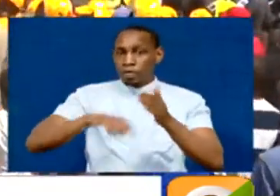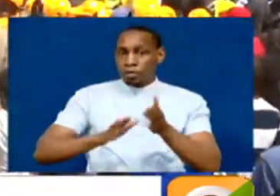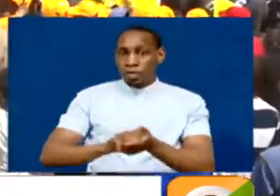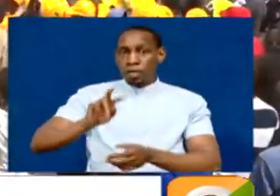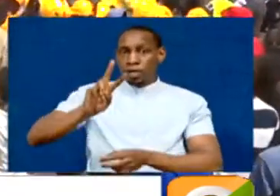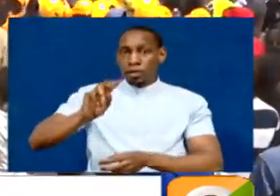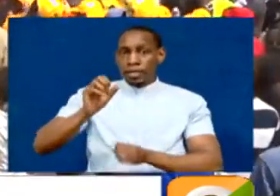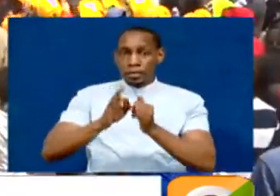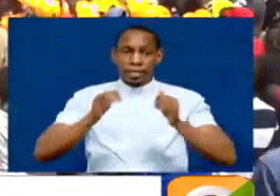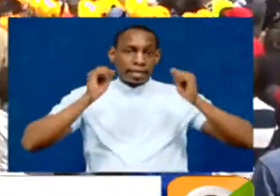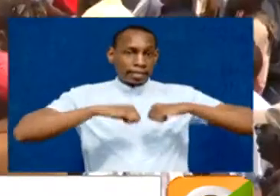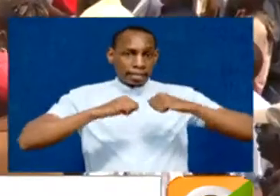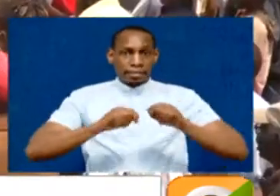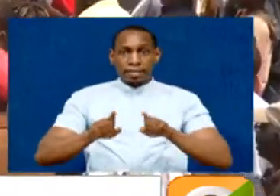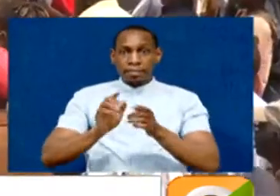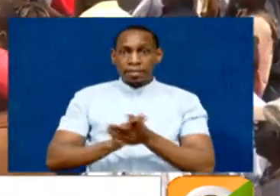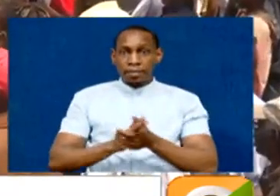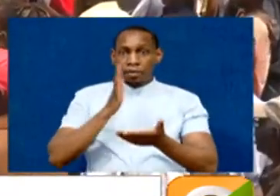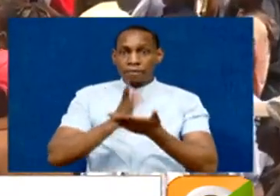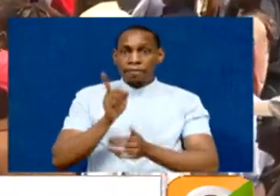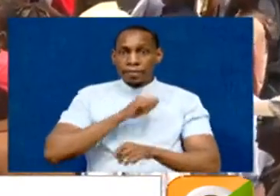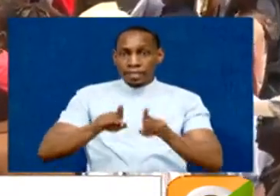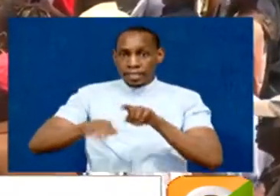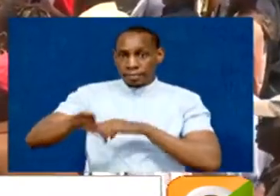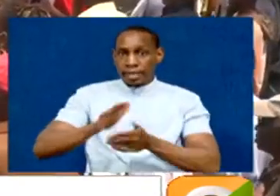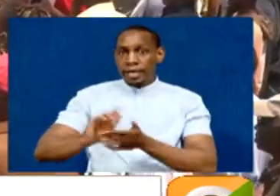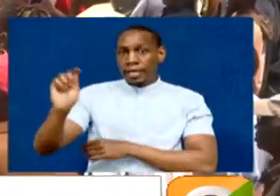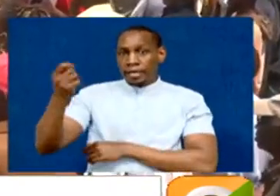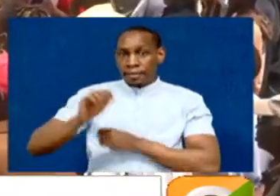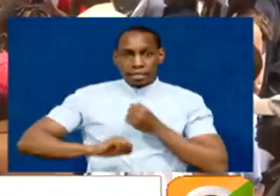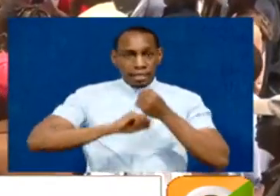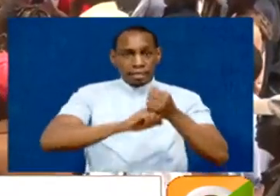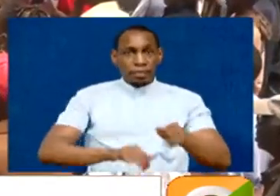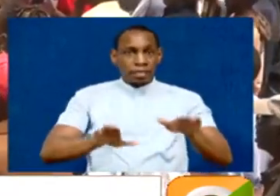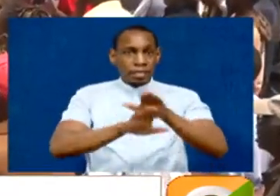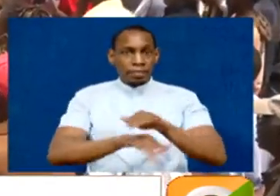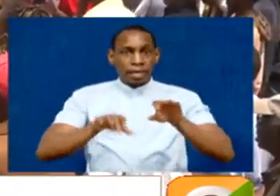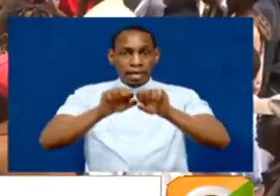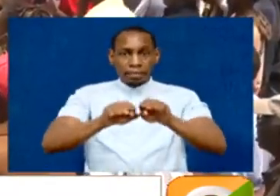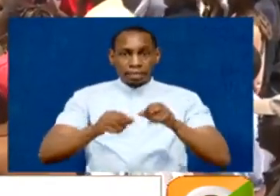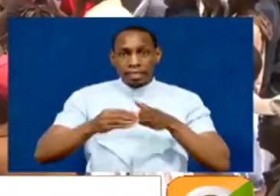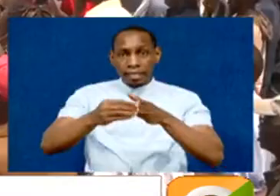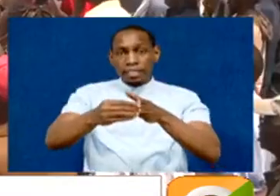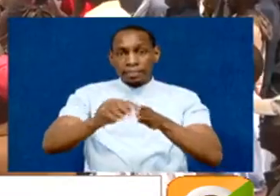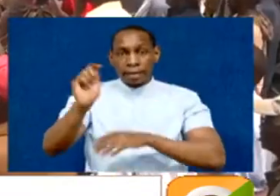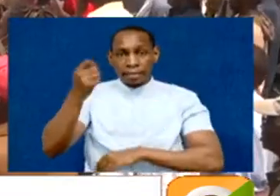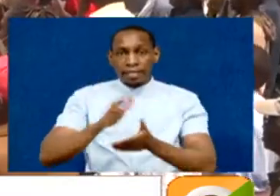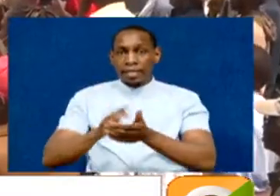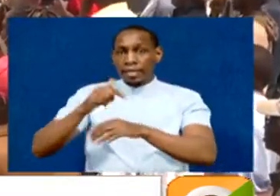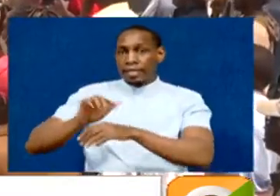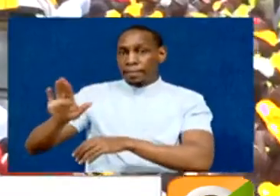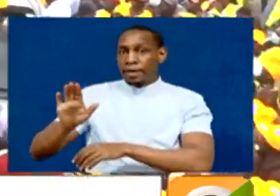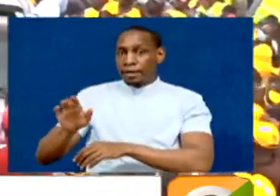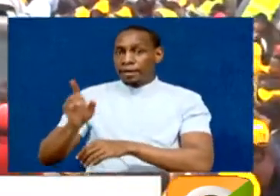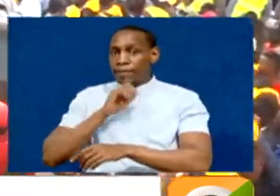the 2013 pact that was cemented here that the president would support his deputy to take up the top job once his